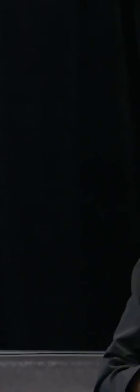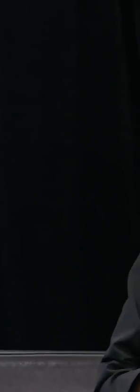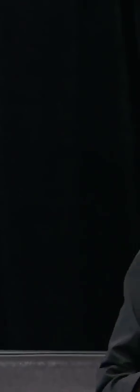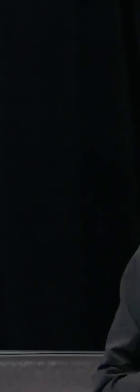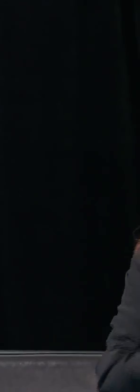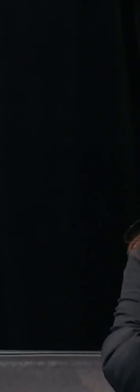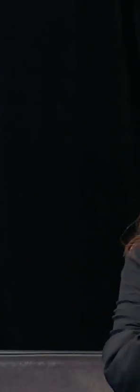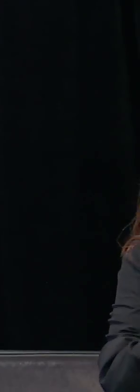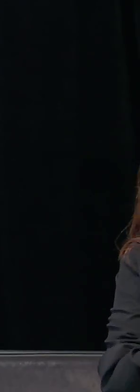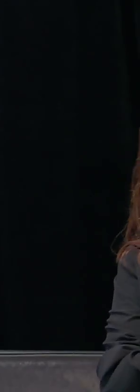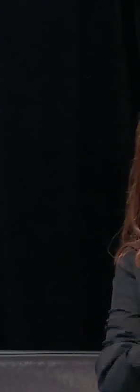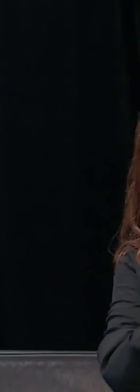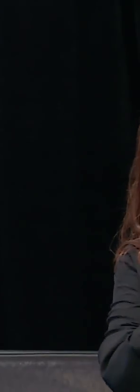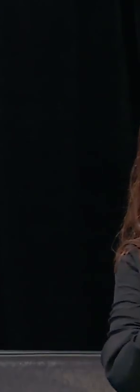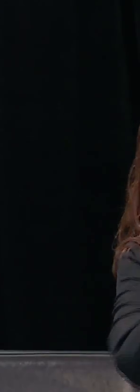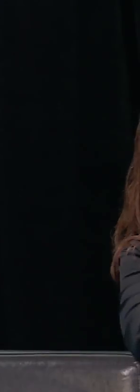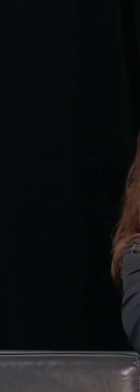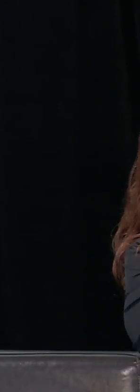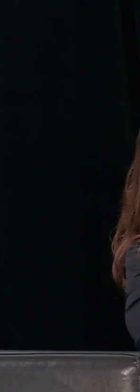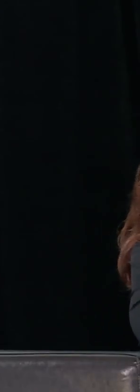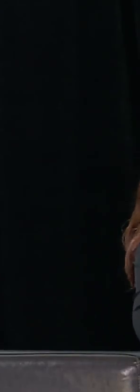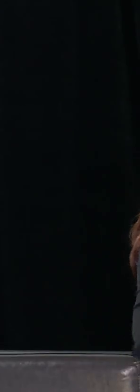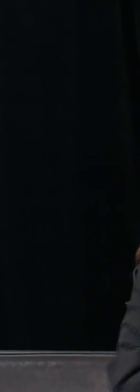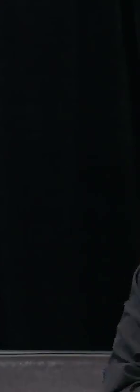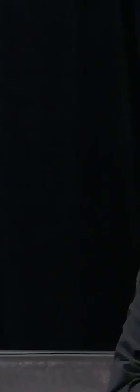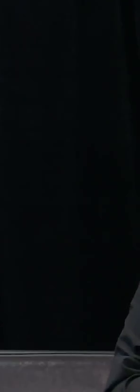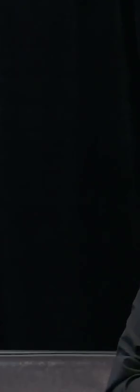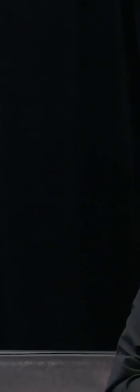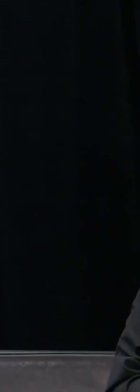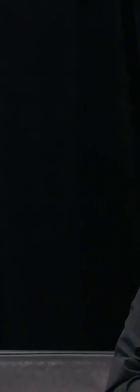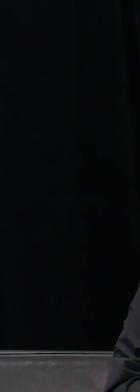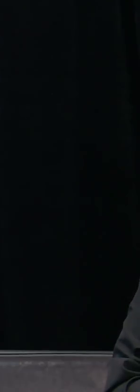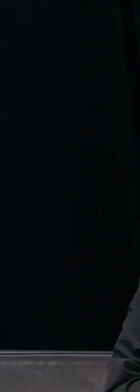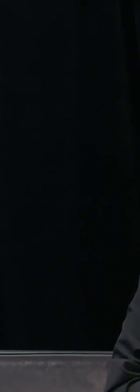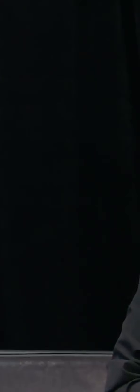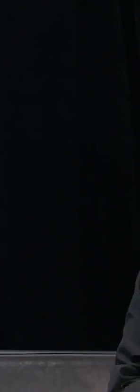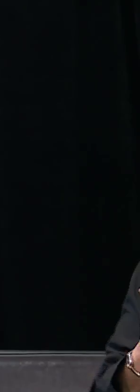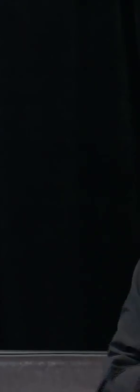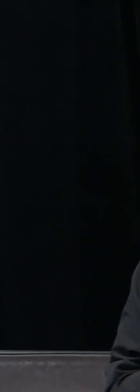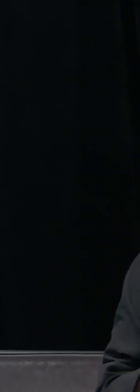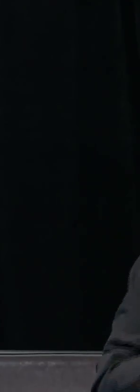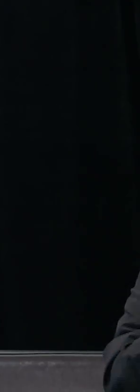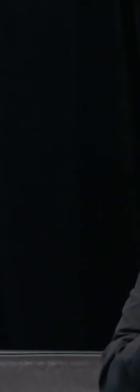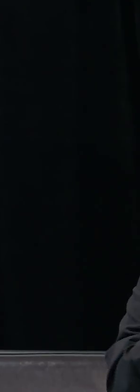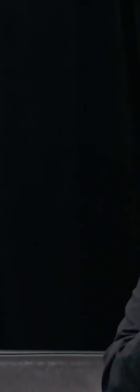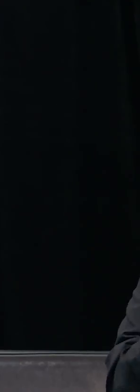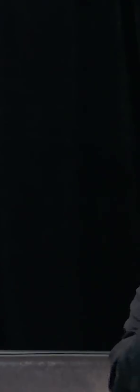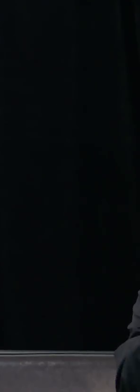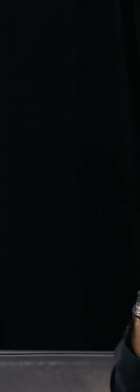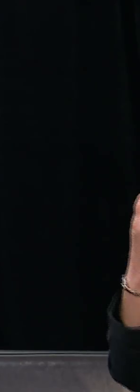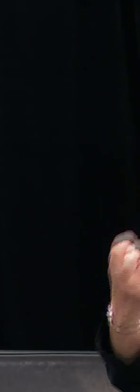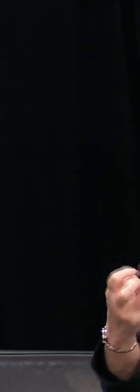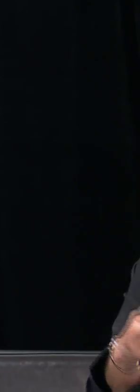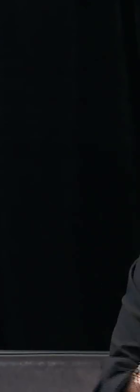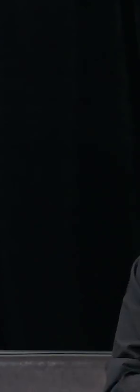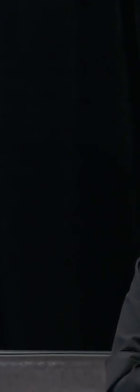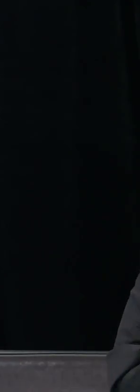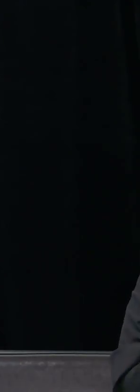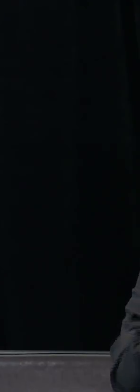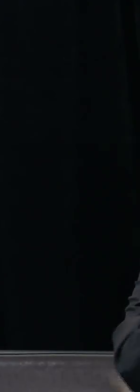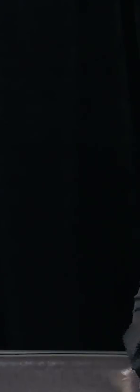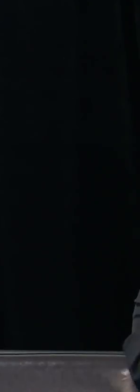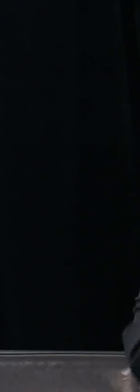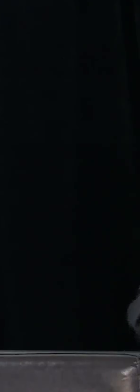hour to $1 a day, I'm now able to make this coffee meeting, this lunch break with colleagues and coworkers.